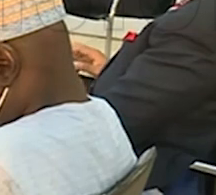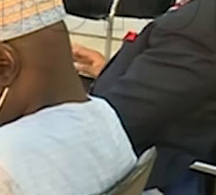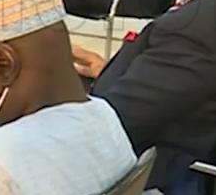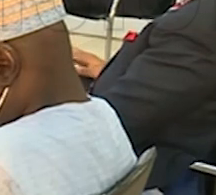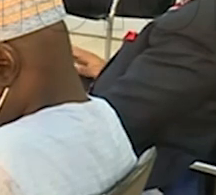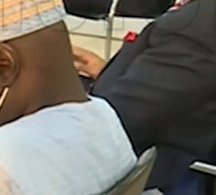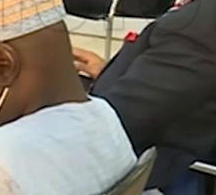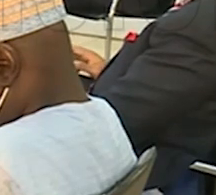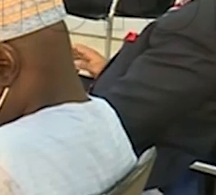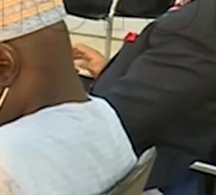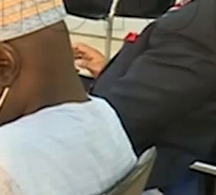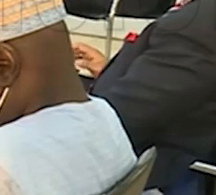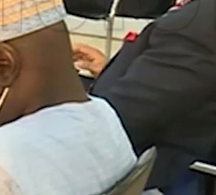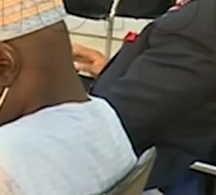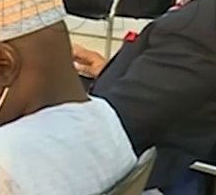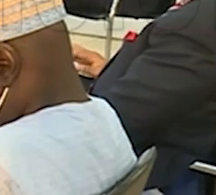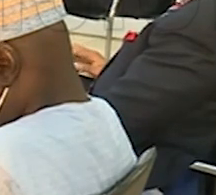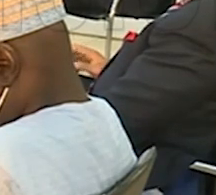Good evening.